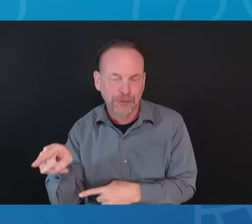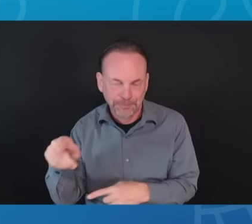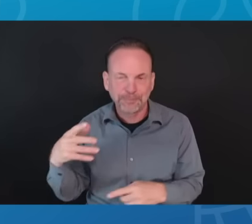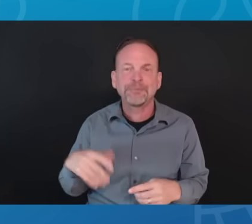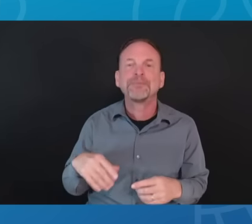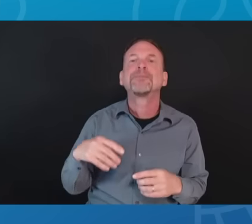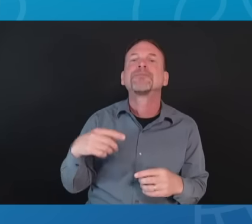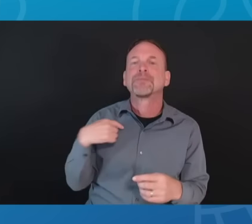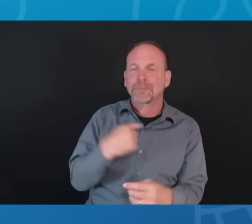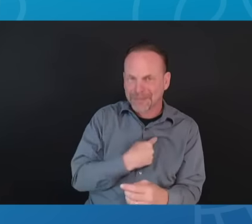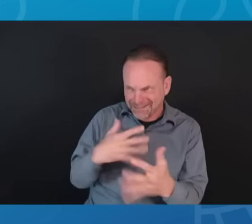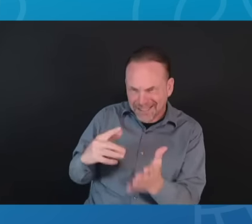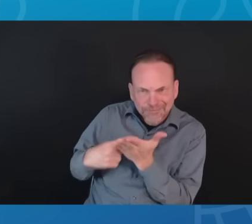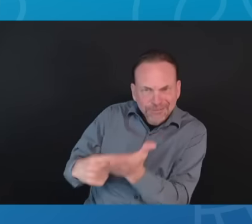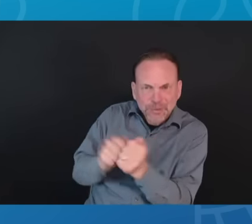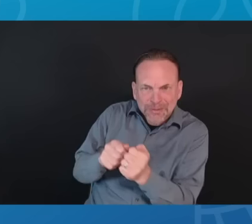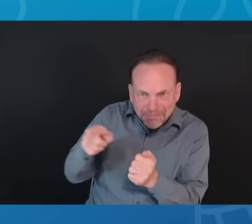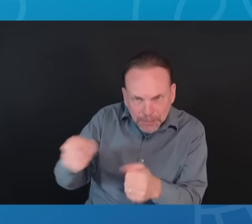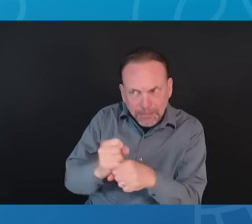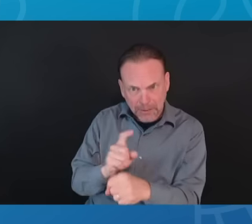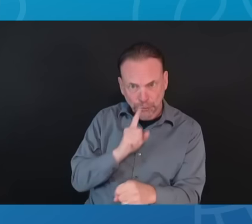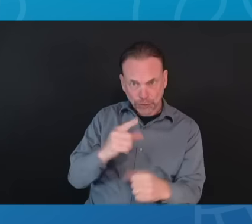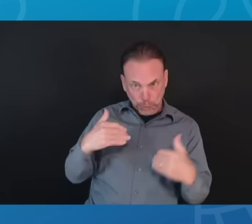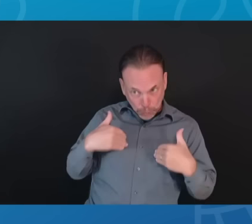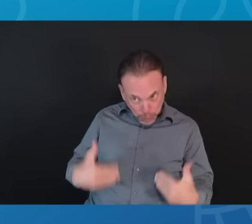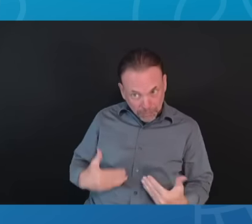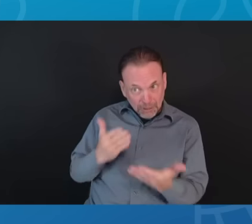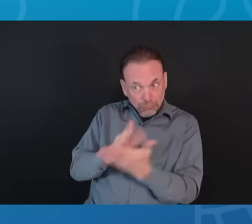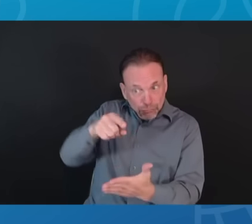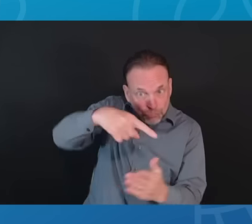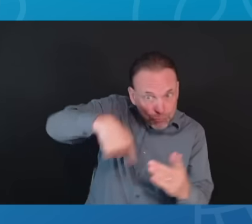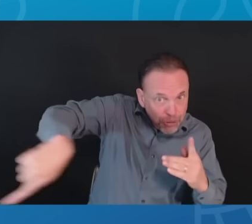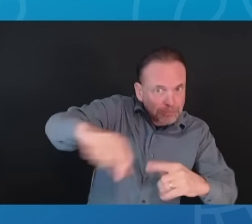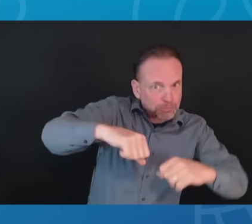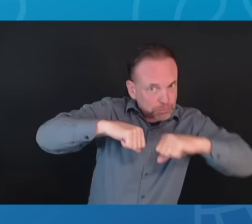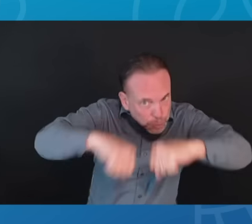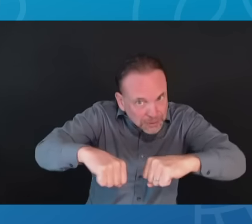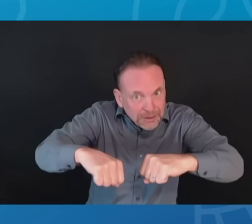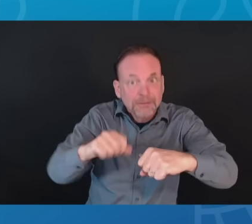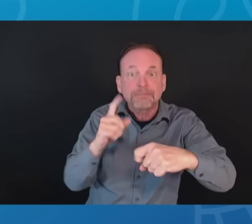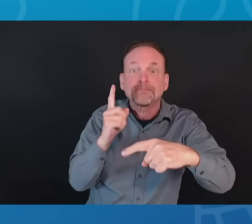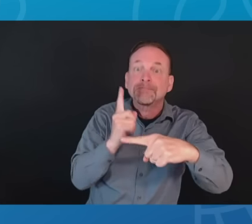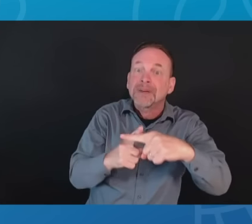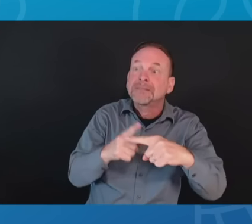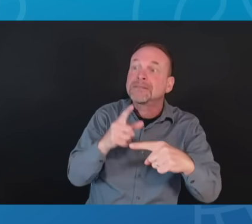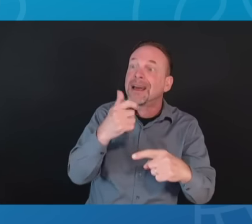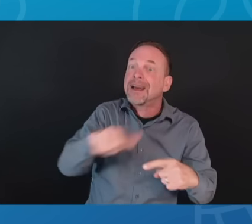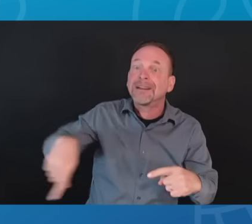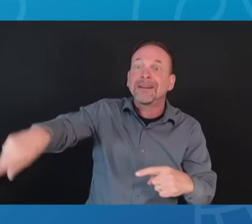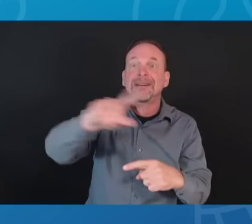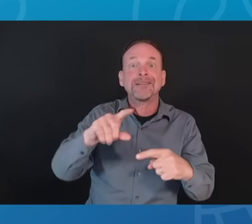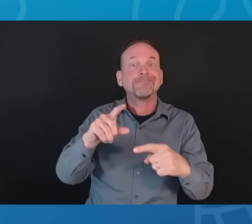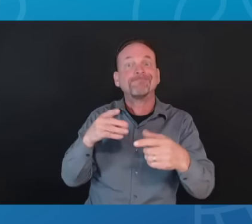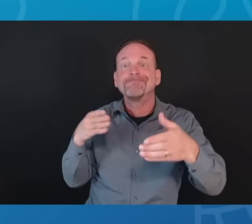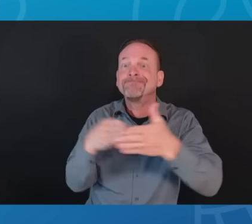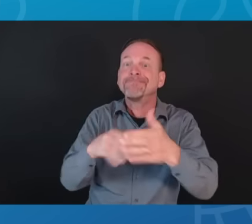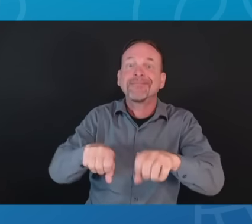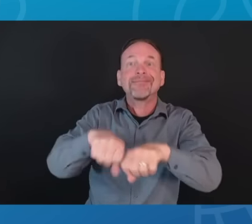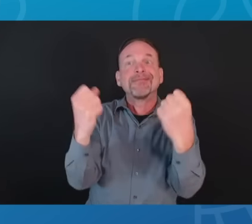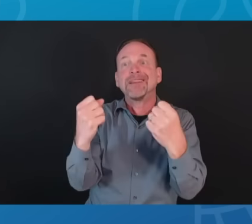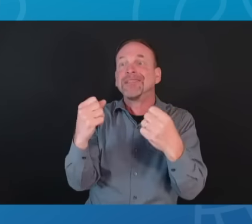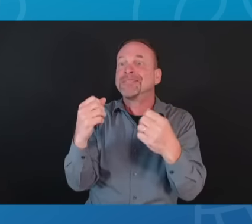and that ultimately those responsible for violations of the human rights of the Bangladeshi people over the past few months need to be held accountable. Thank you. Can I